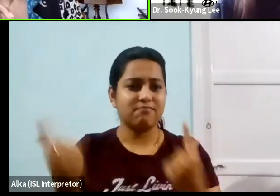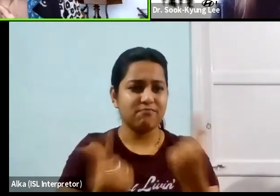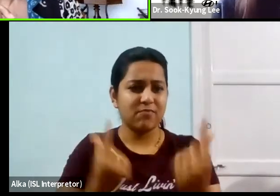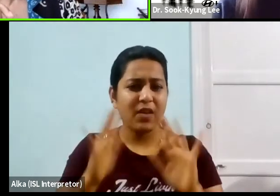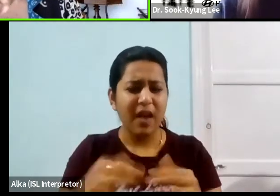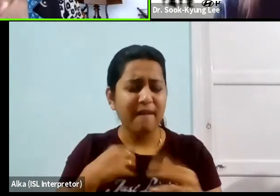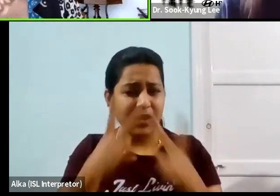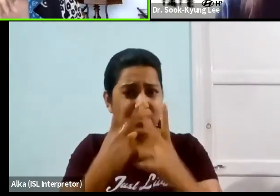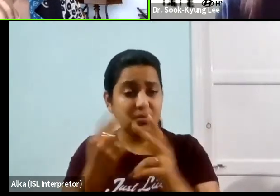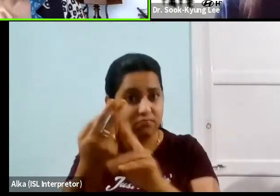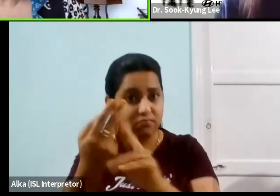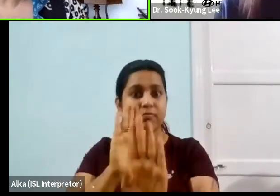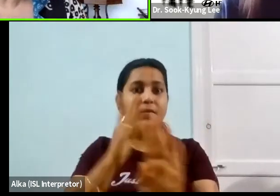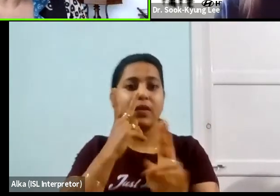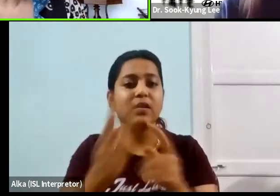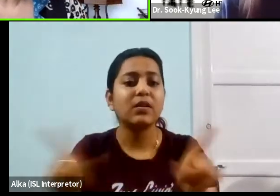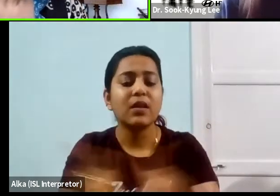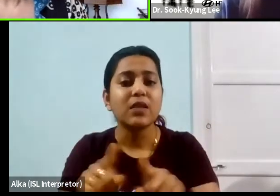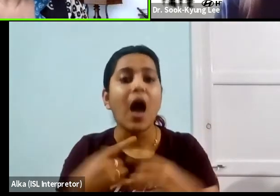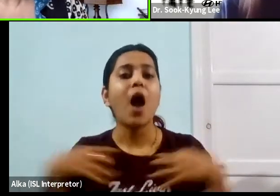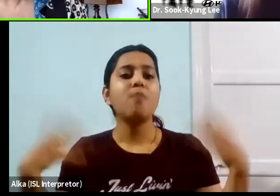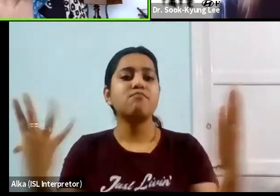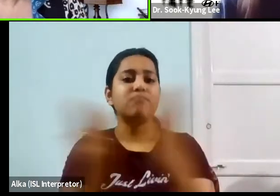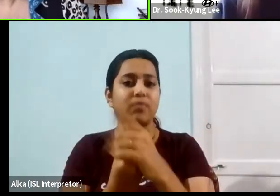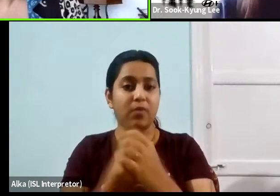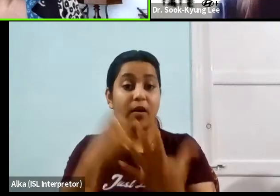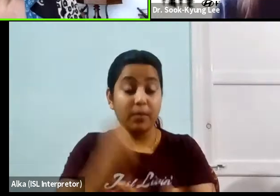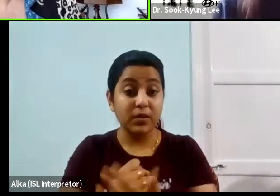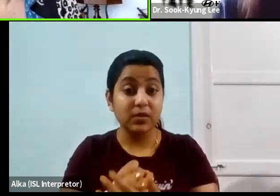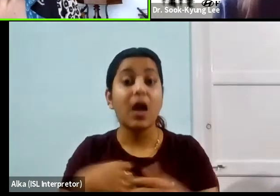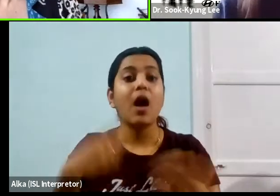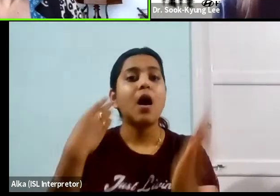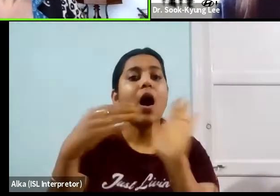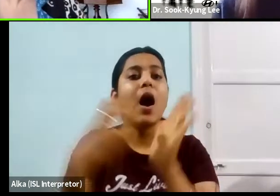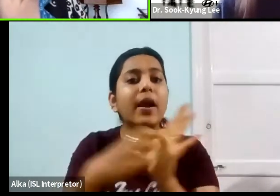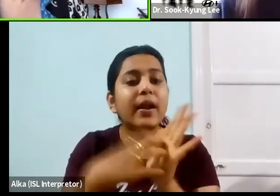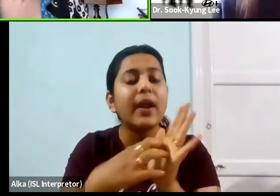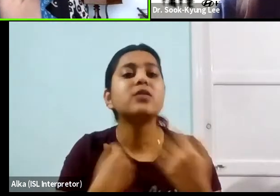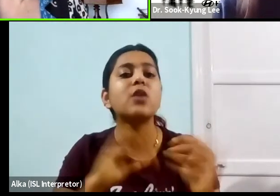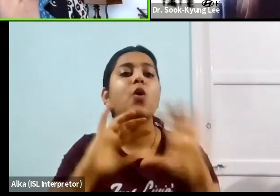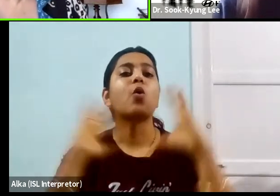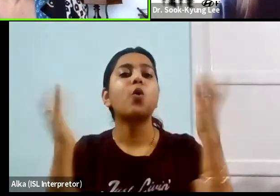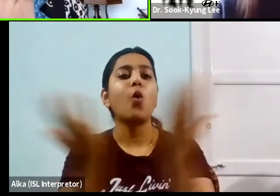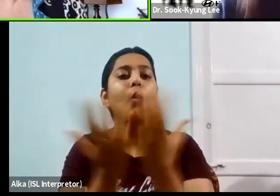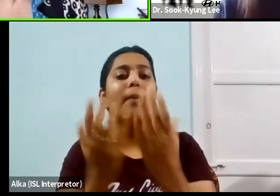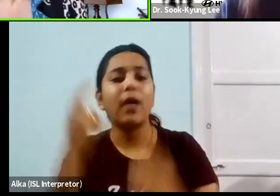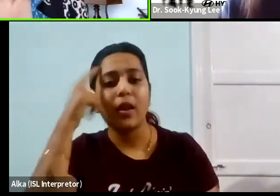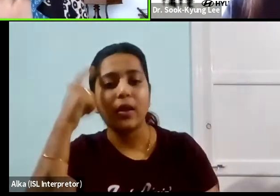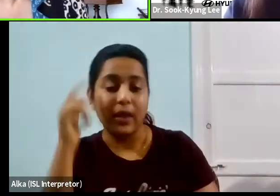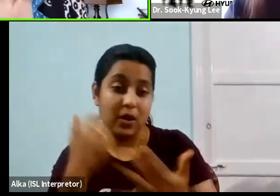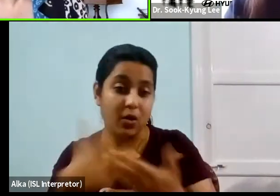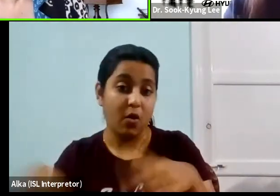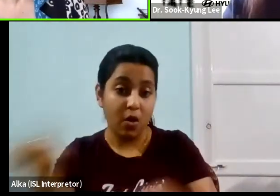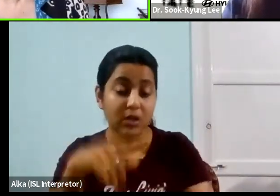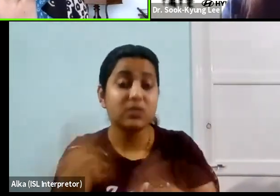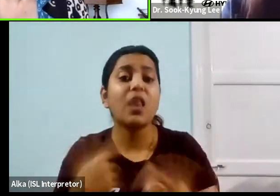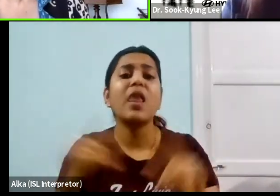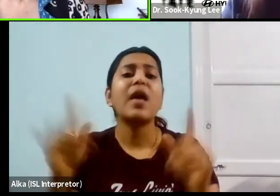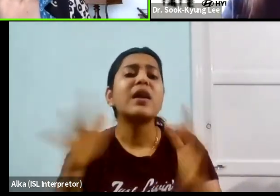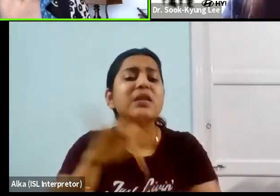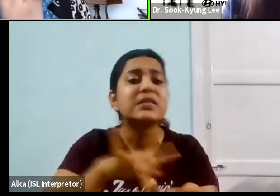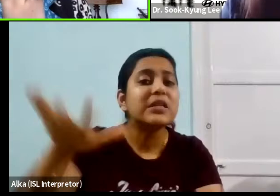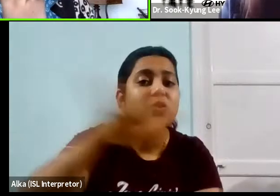reflect on how we can come together to address global concerns while dealing with the local contexts and situations.